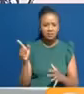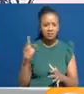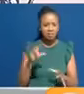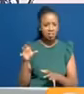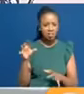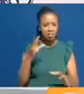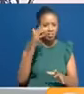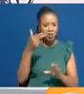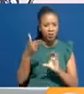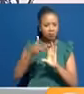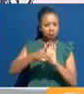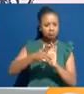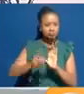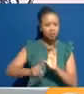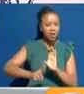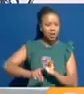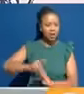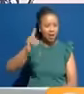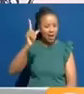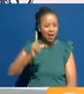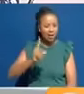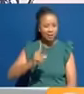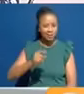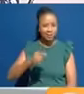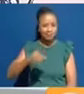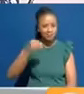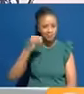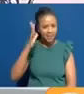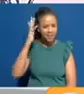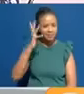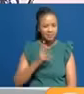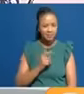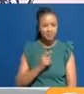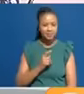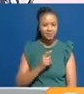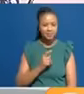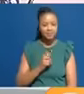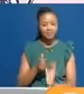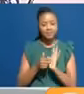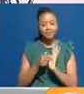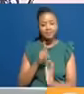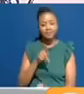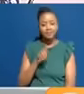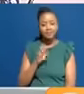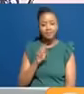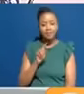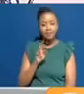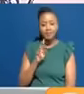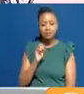fuel prices having hit an all-time high, with petrol retailing at